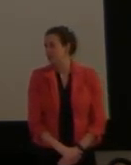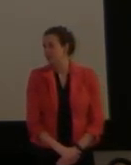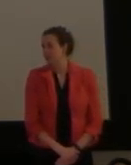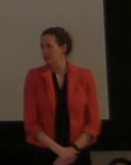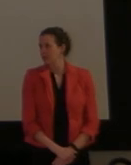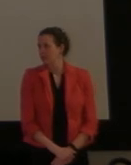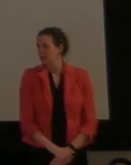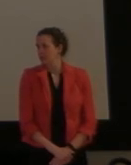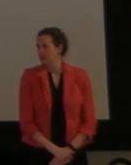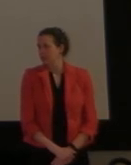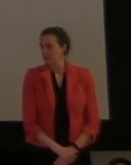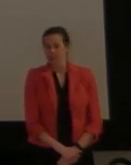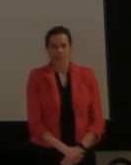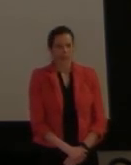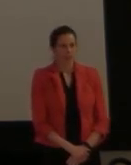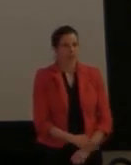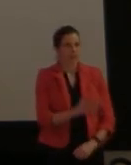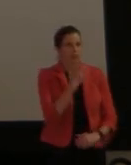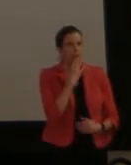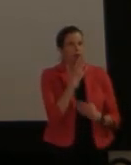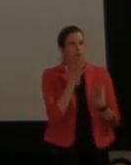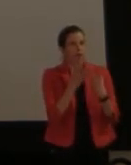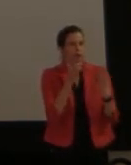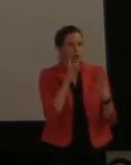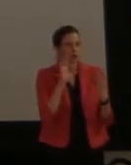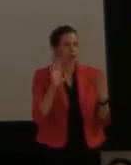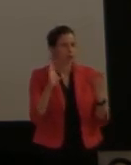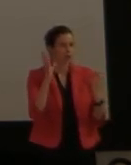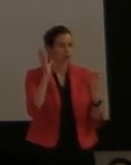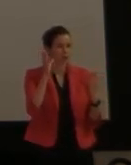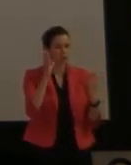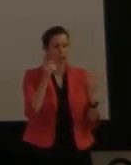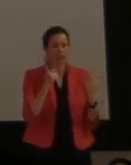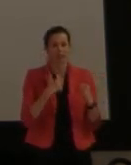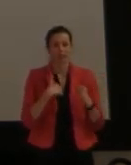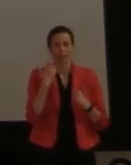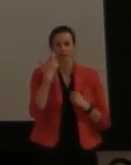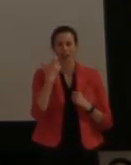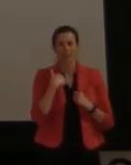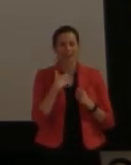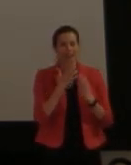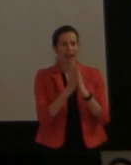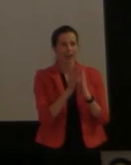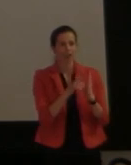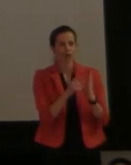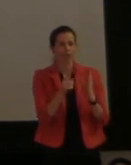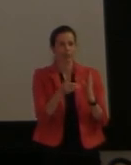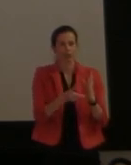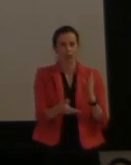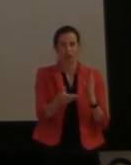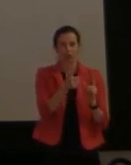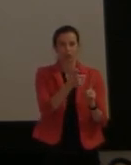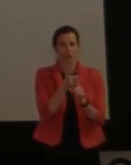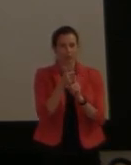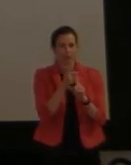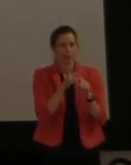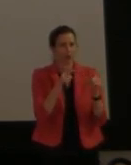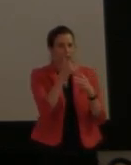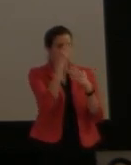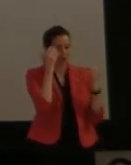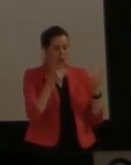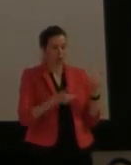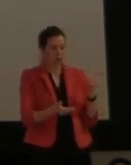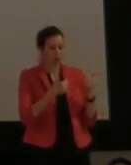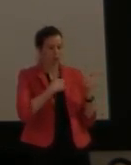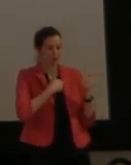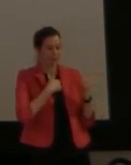Thank you, Reem, for that discussion, for that presentation. I realize I asked you guys to introduce yourself, but I neglected to introduce myself, so in